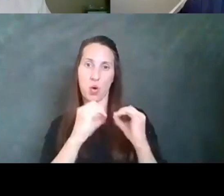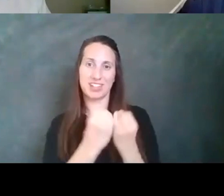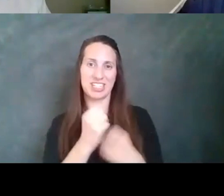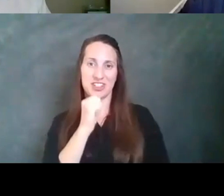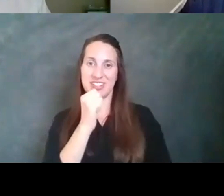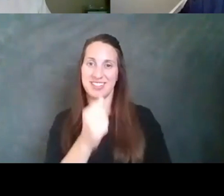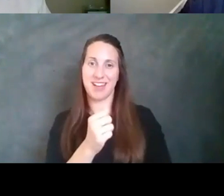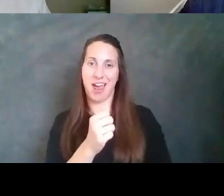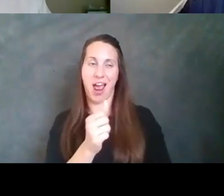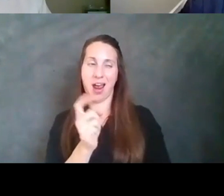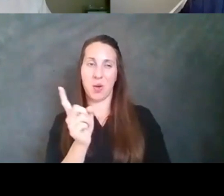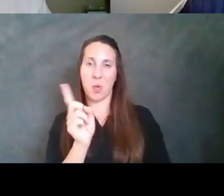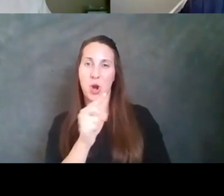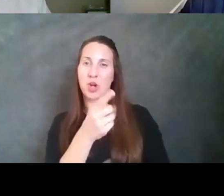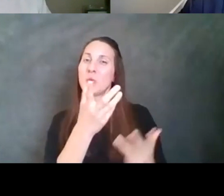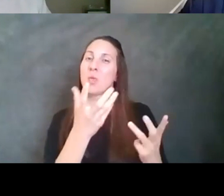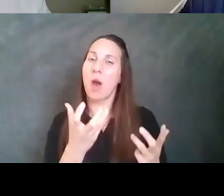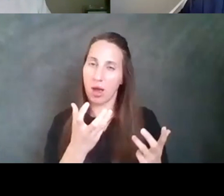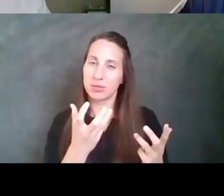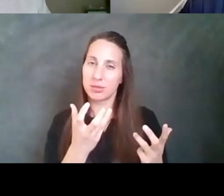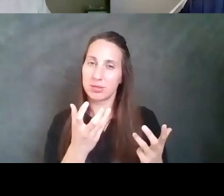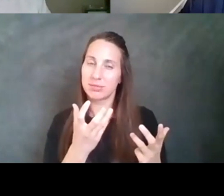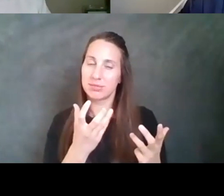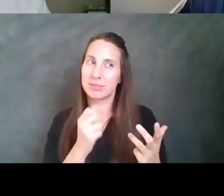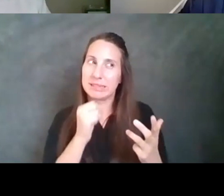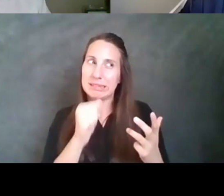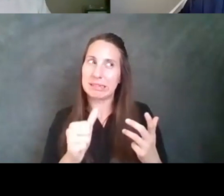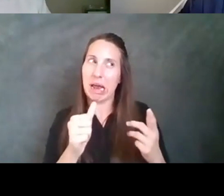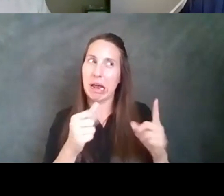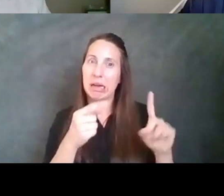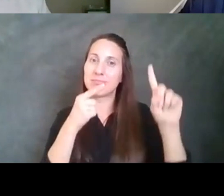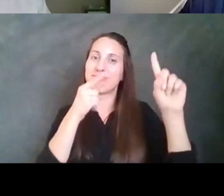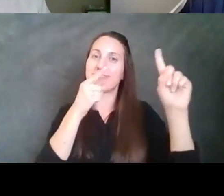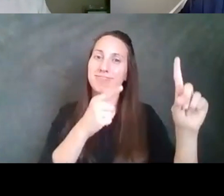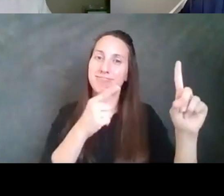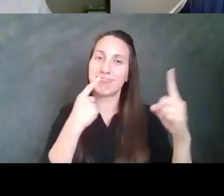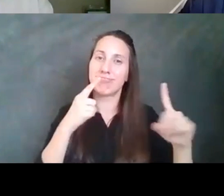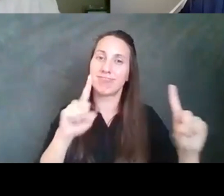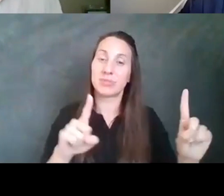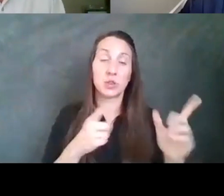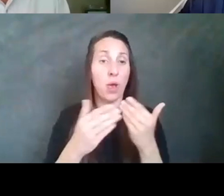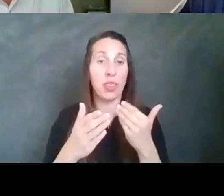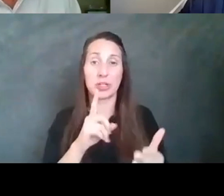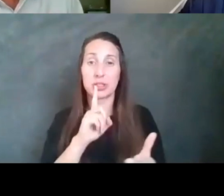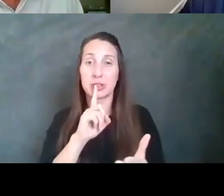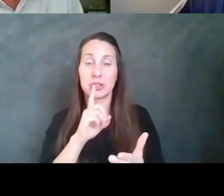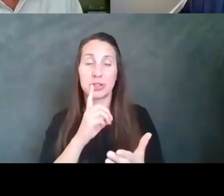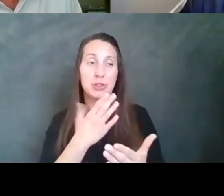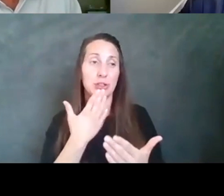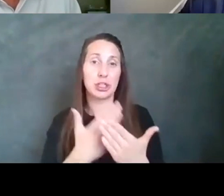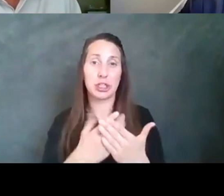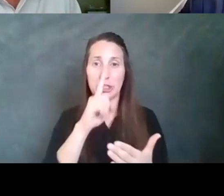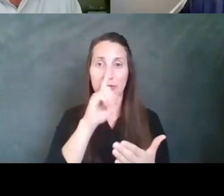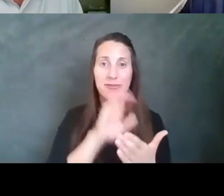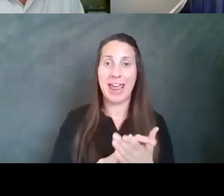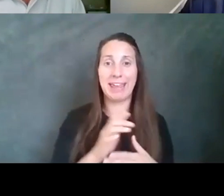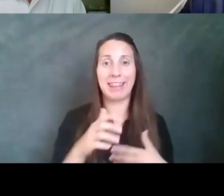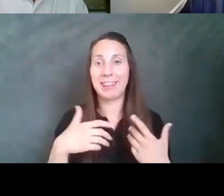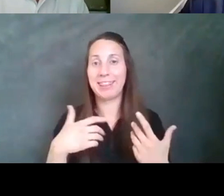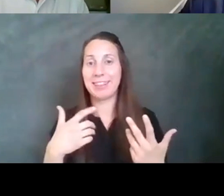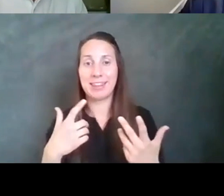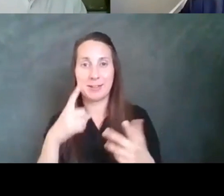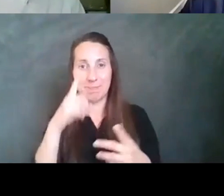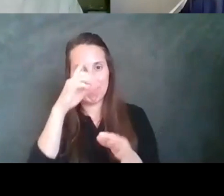be as an organization, and whether it's the good faith negotiation between employers and employees, where